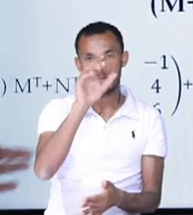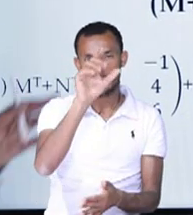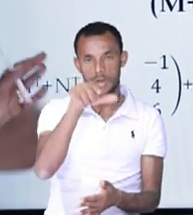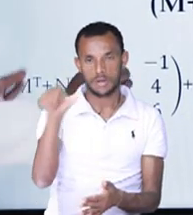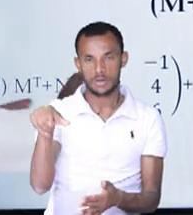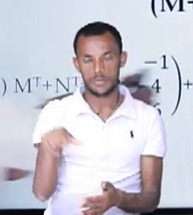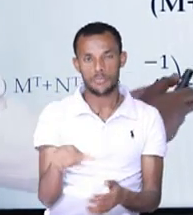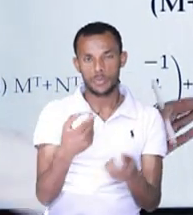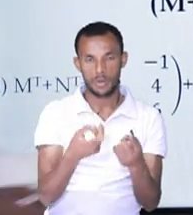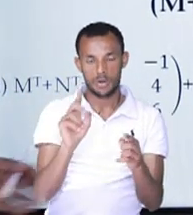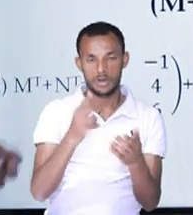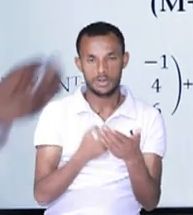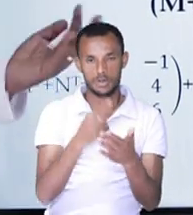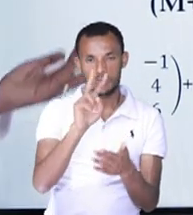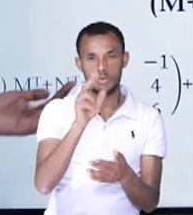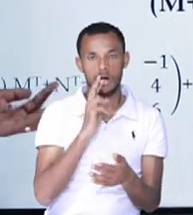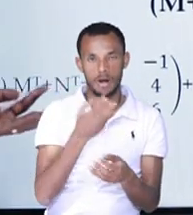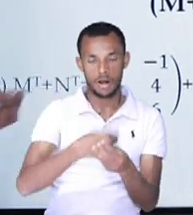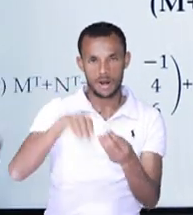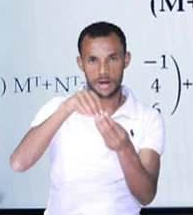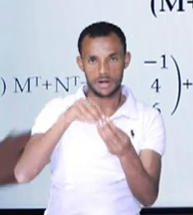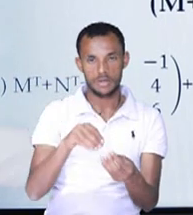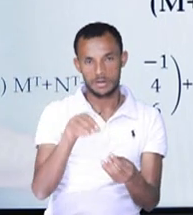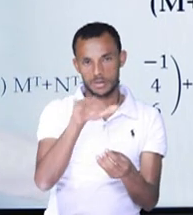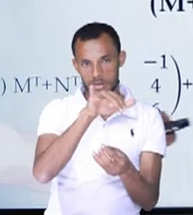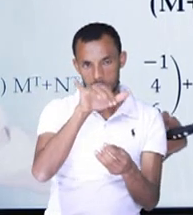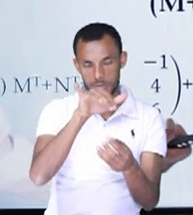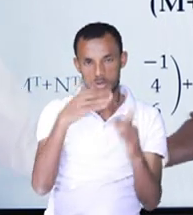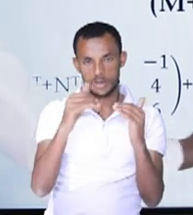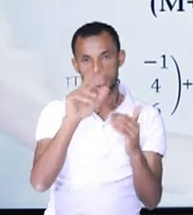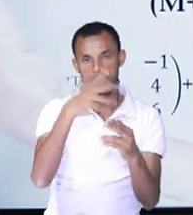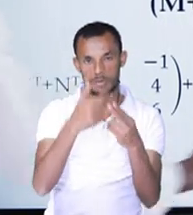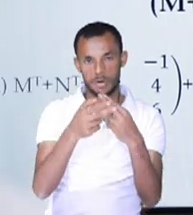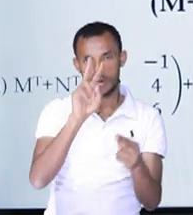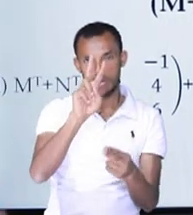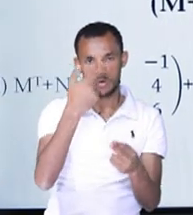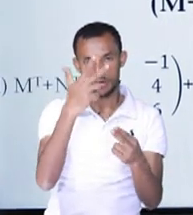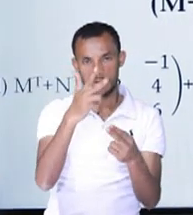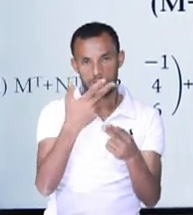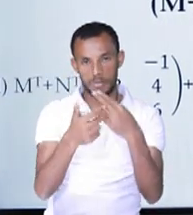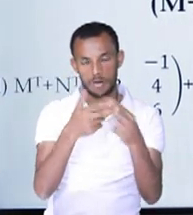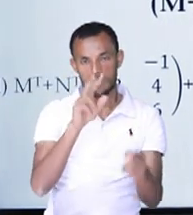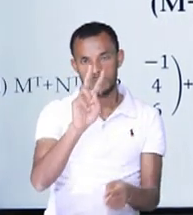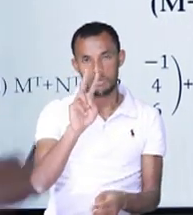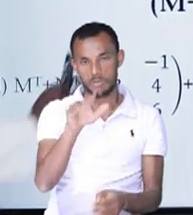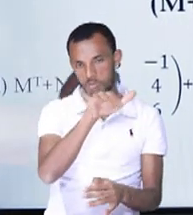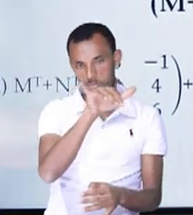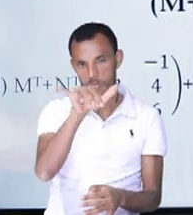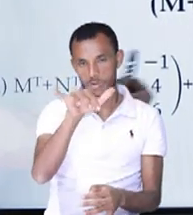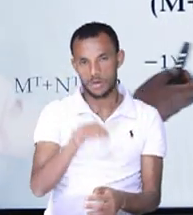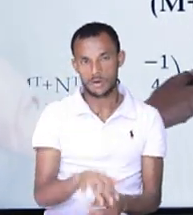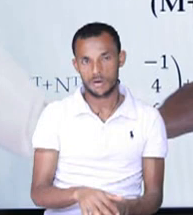matrix. When these two are added up, since they have the same size, 3 by 2, 3 by 2. Add corresponding